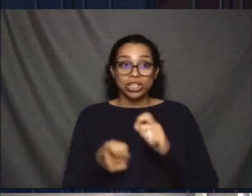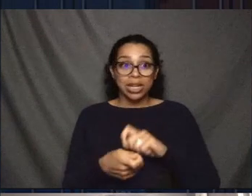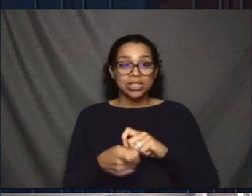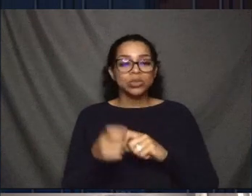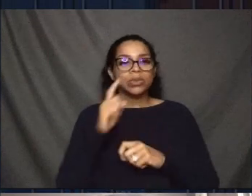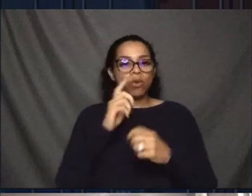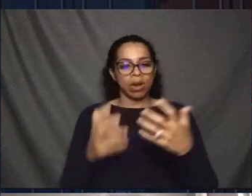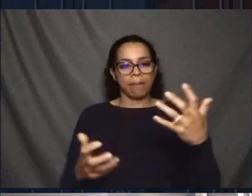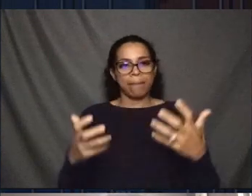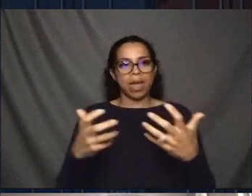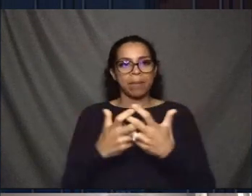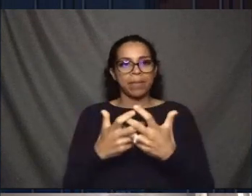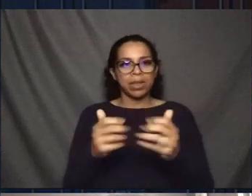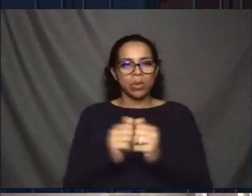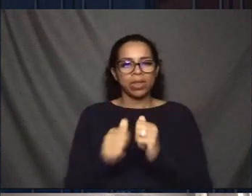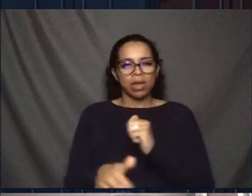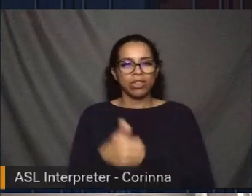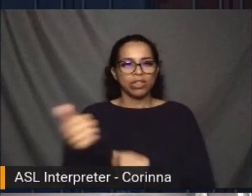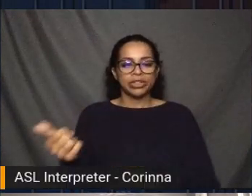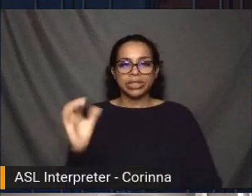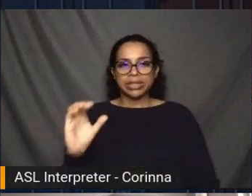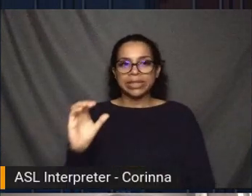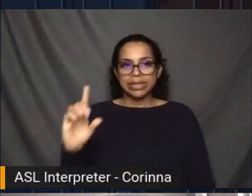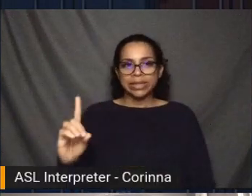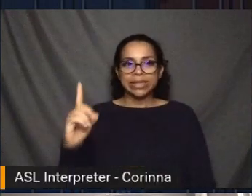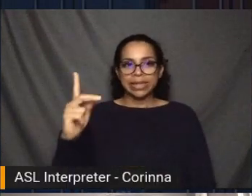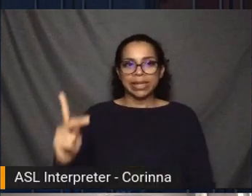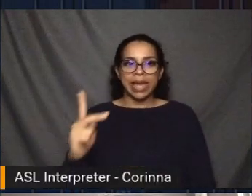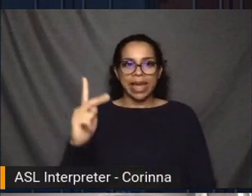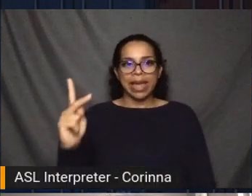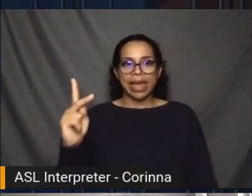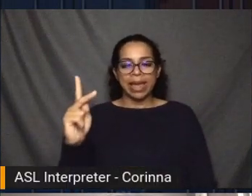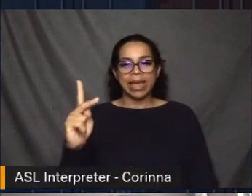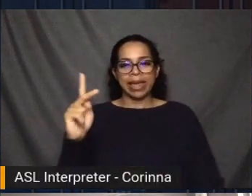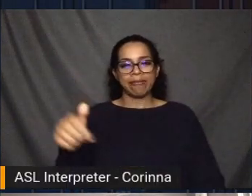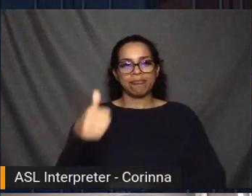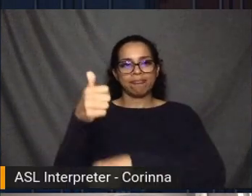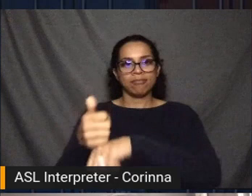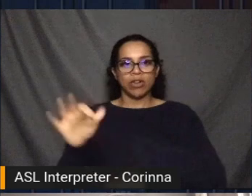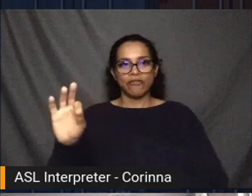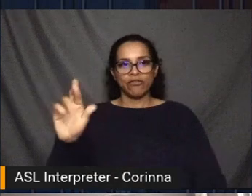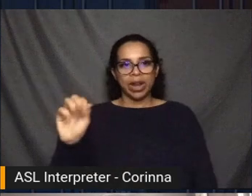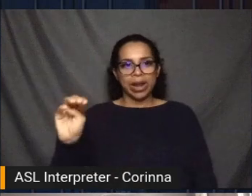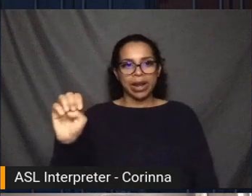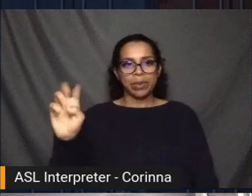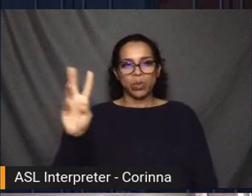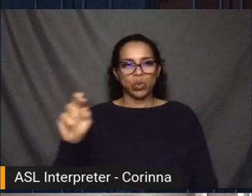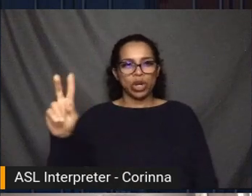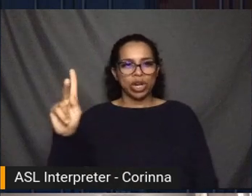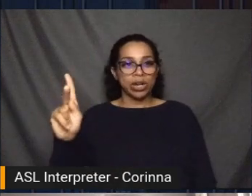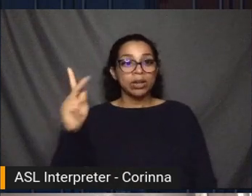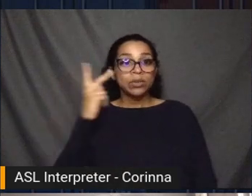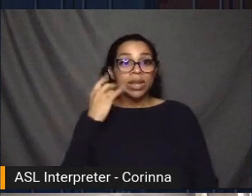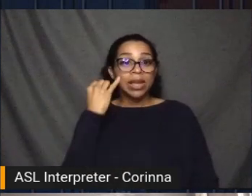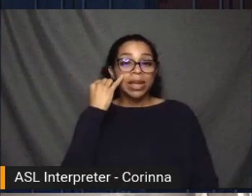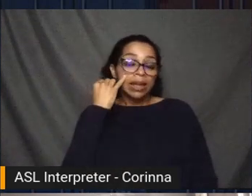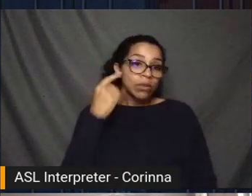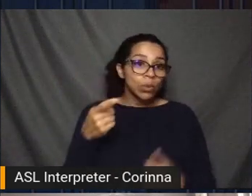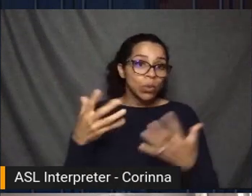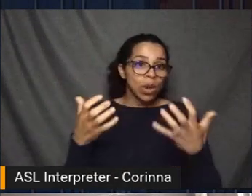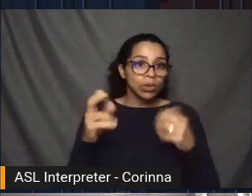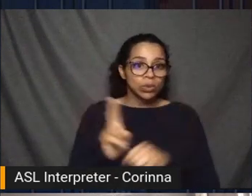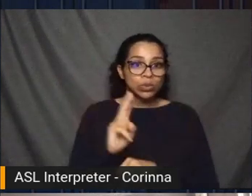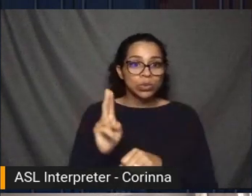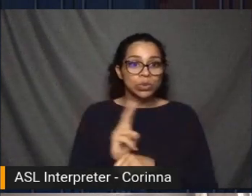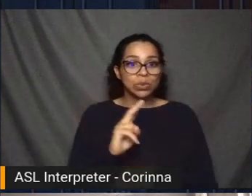compatibility with other CDK frameworks. So for example, if you wanna use the cdk8s framework